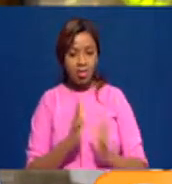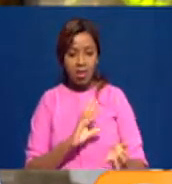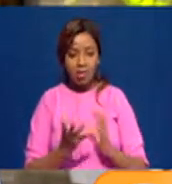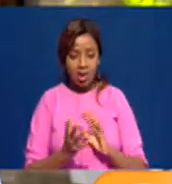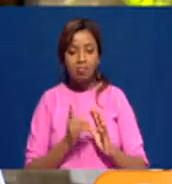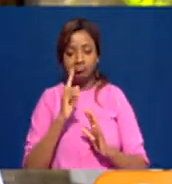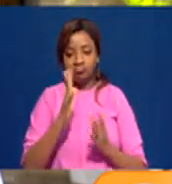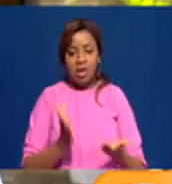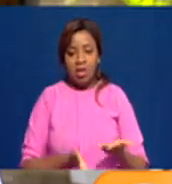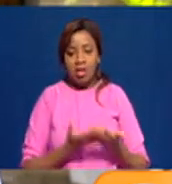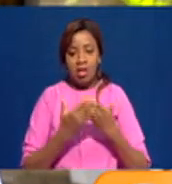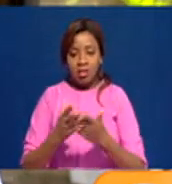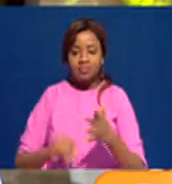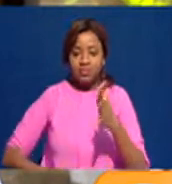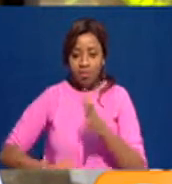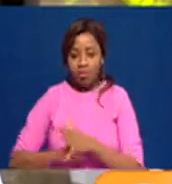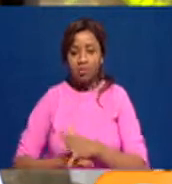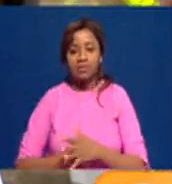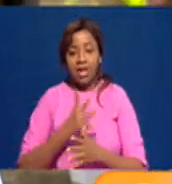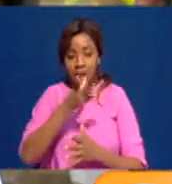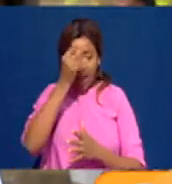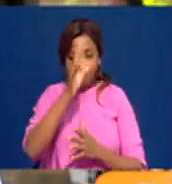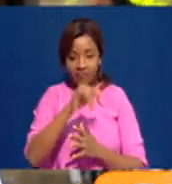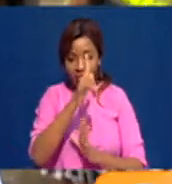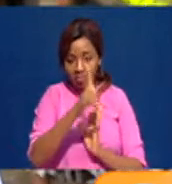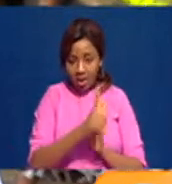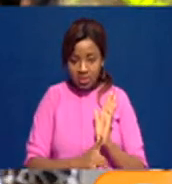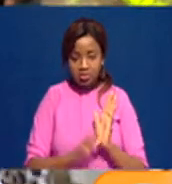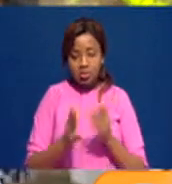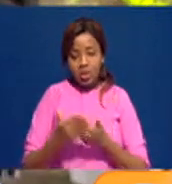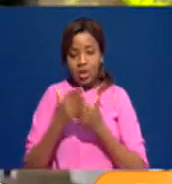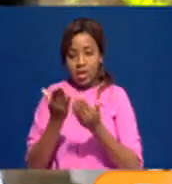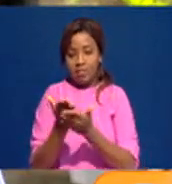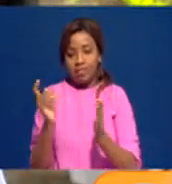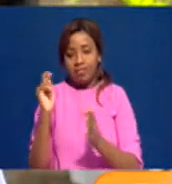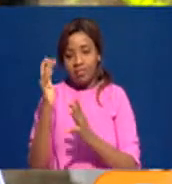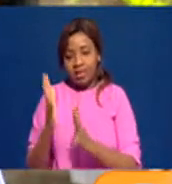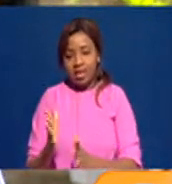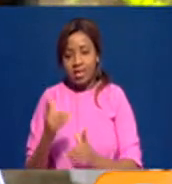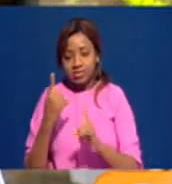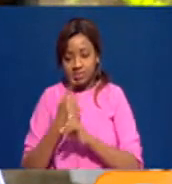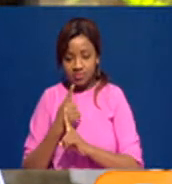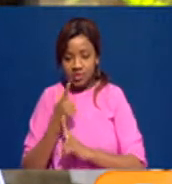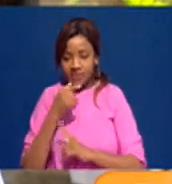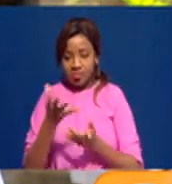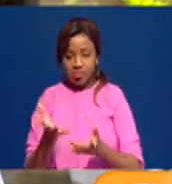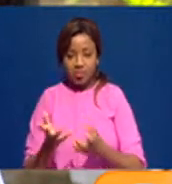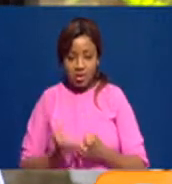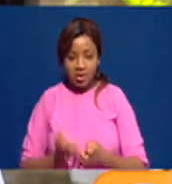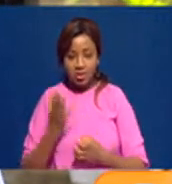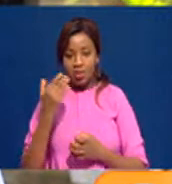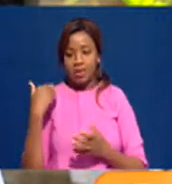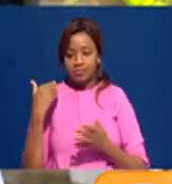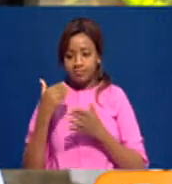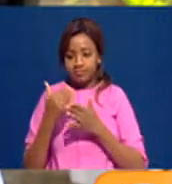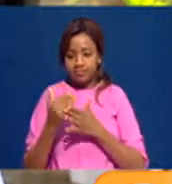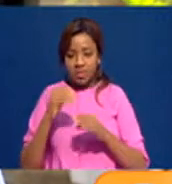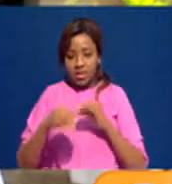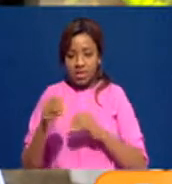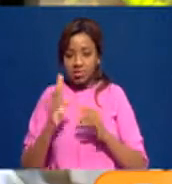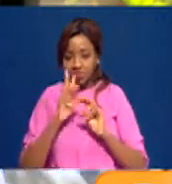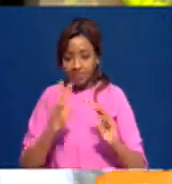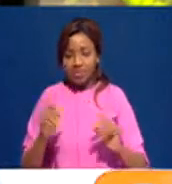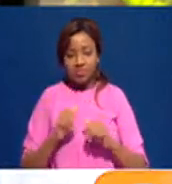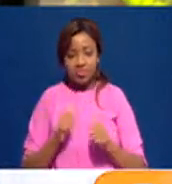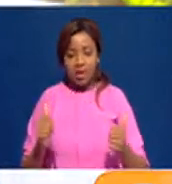nation is healing from an intensive electioneering period. Seth Olale, Citizen TV, at the